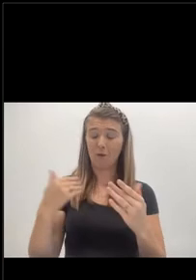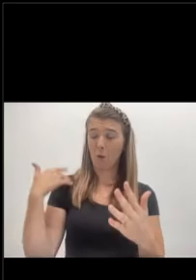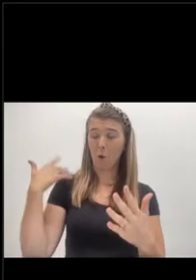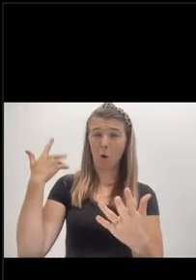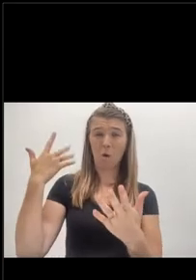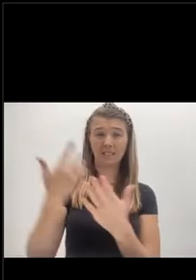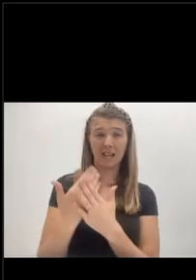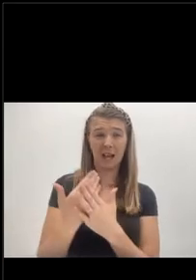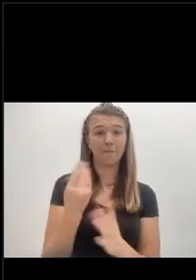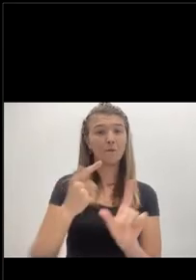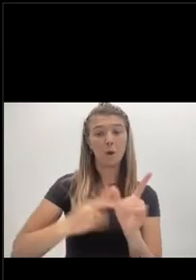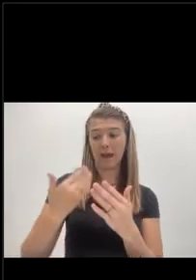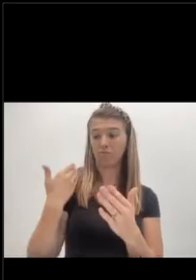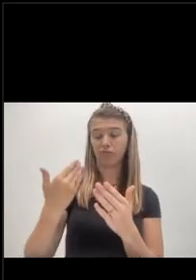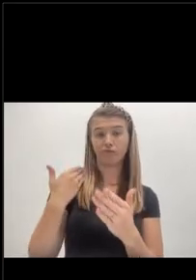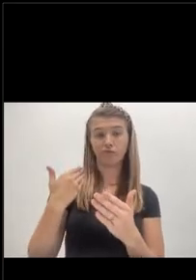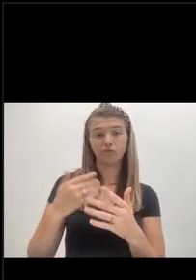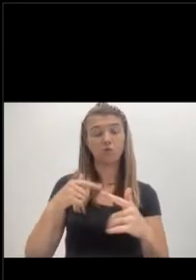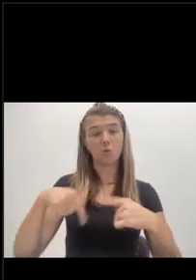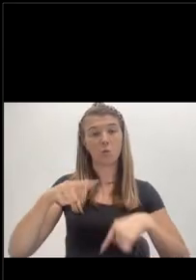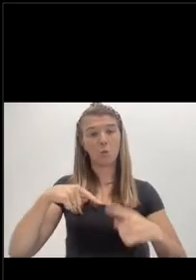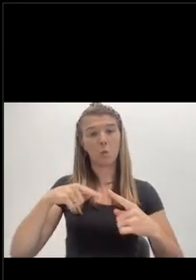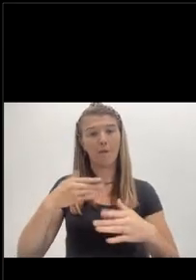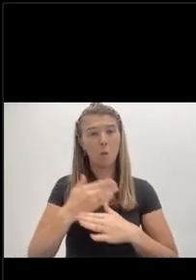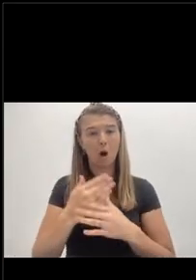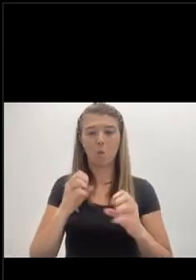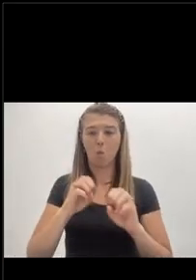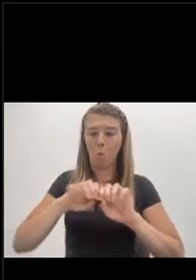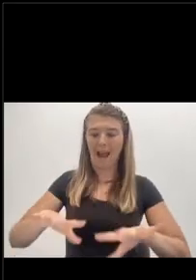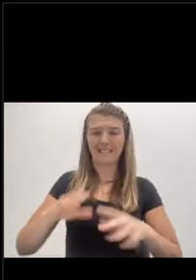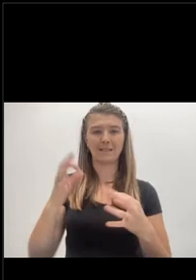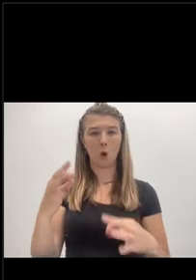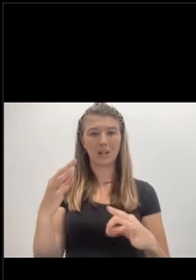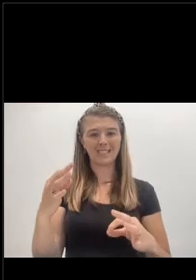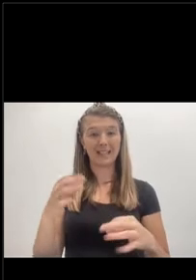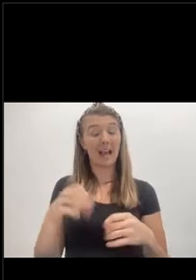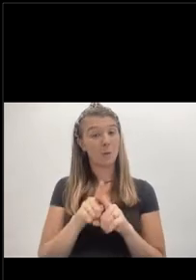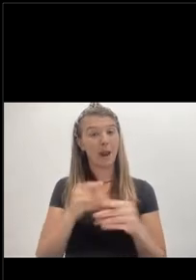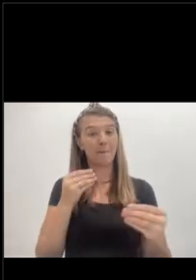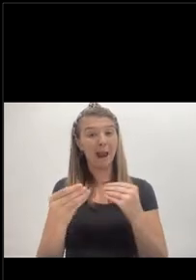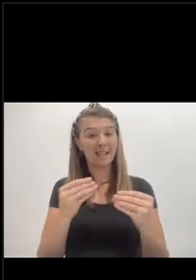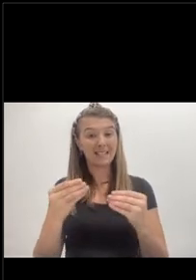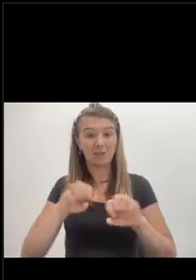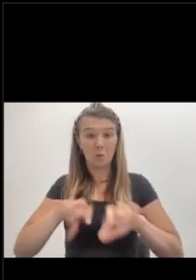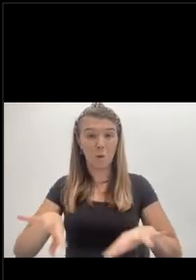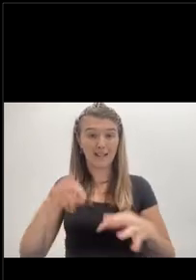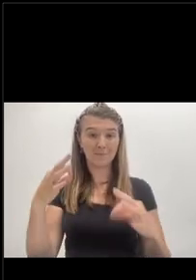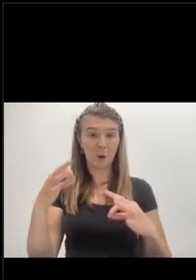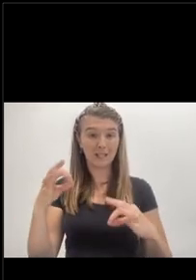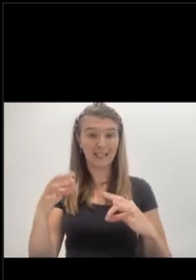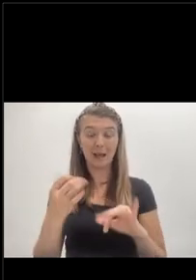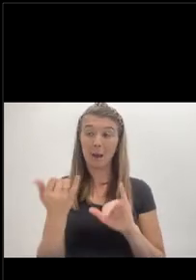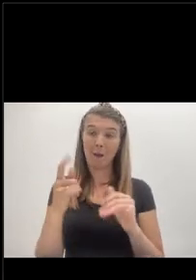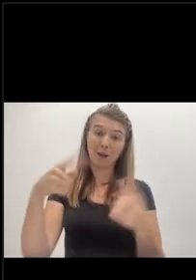work around waste policy, including our policy work on plastics. You may want to check out our current explainers, as Ben alluded